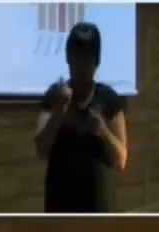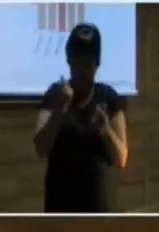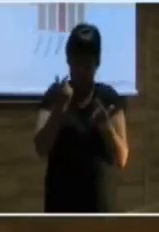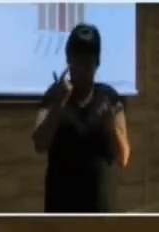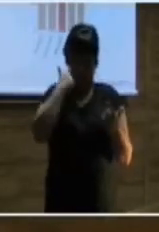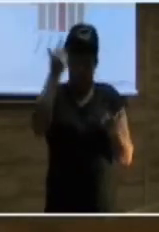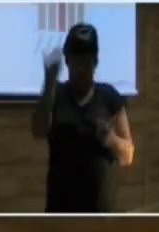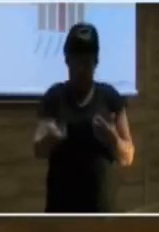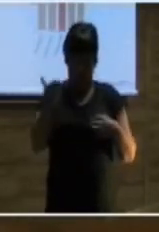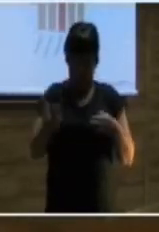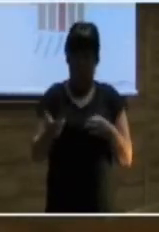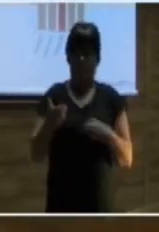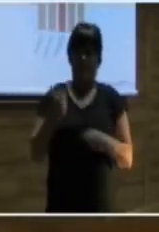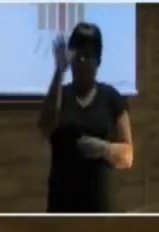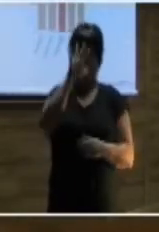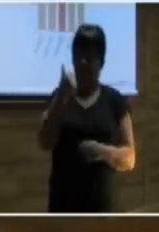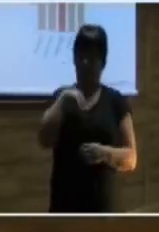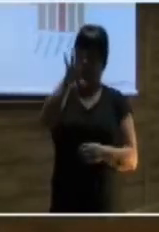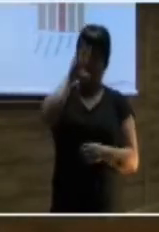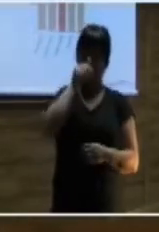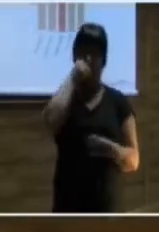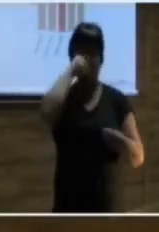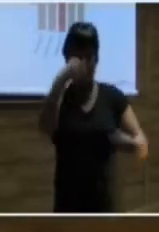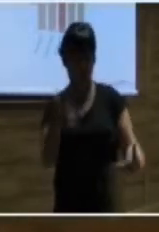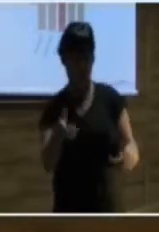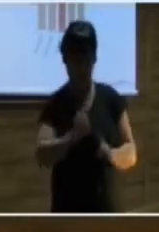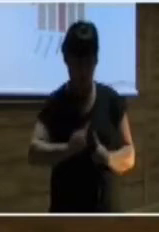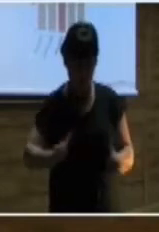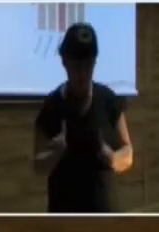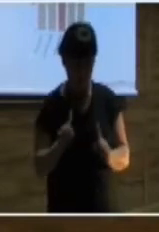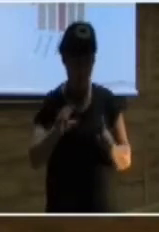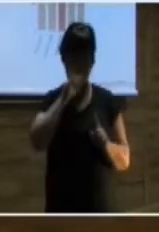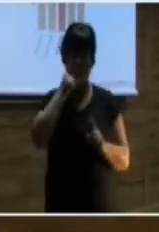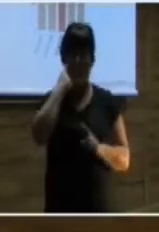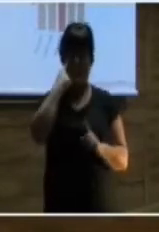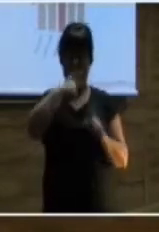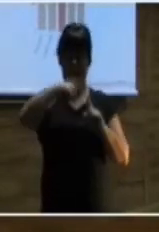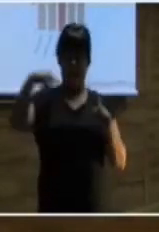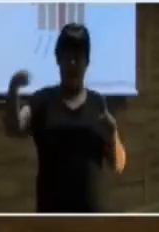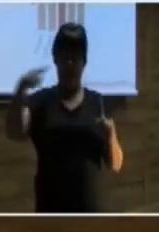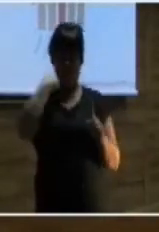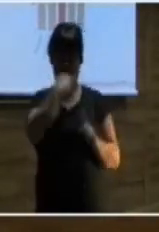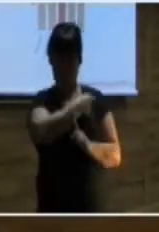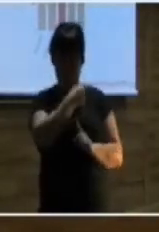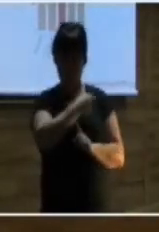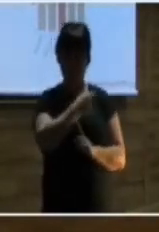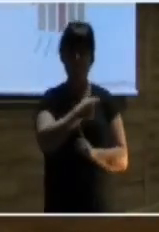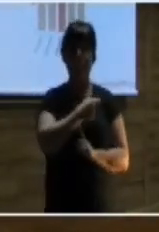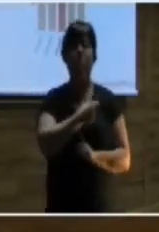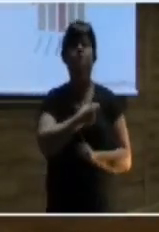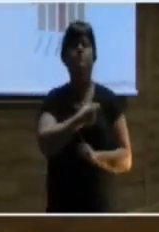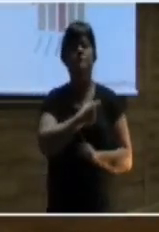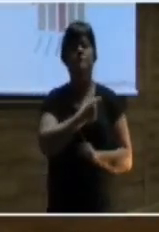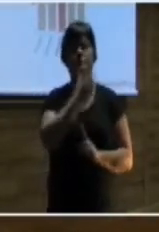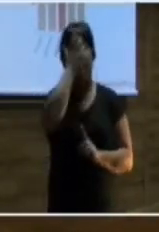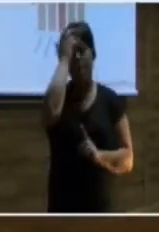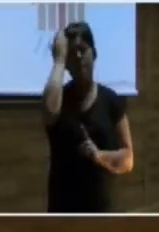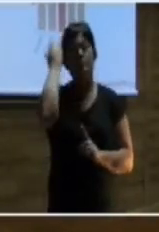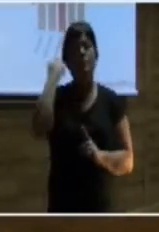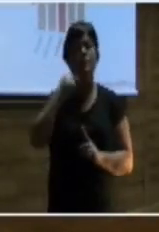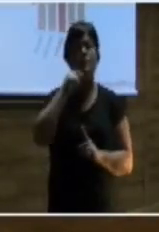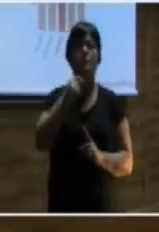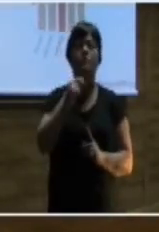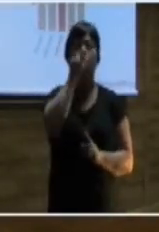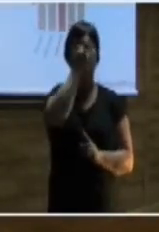incomprehensible. So if you look at the graph here, we are looking here at the gross domestic product